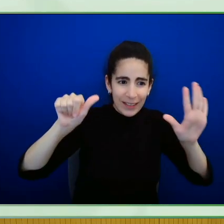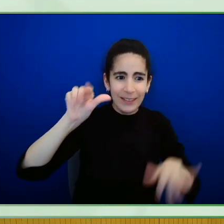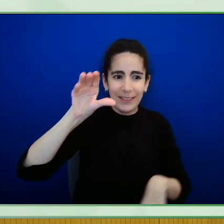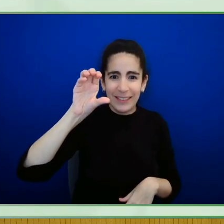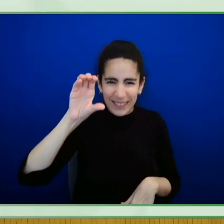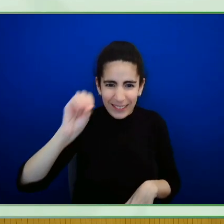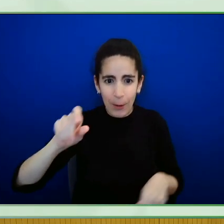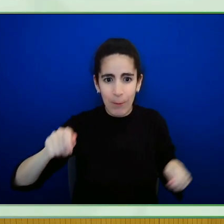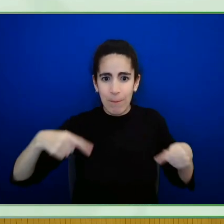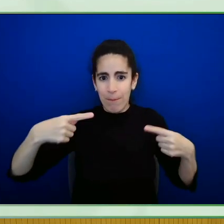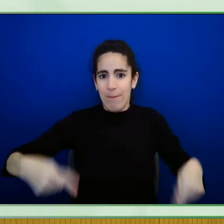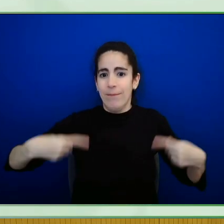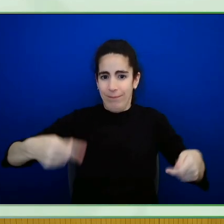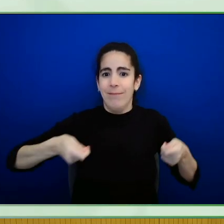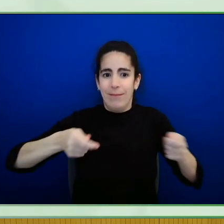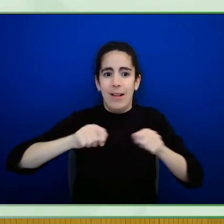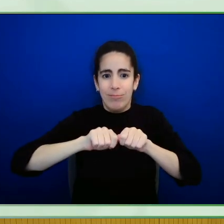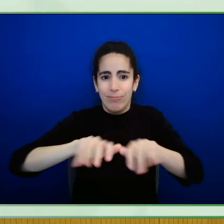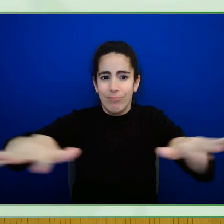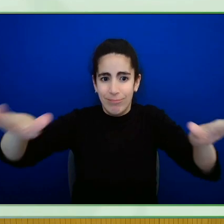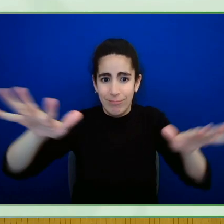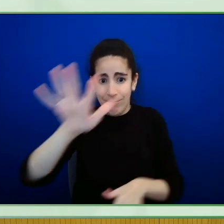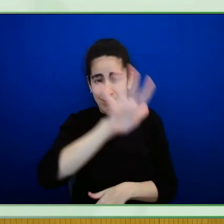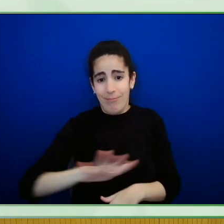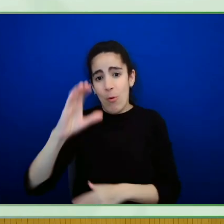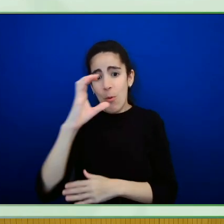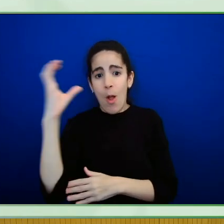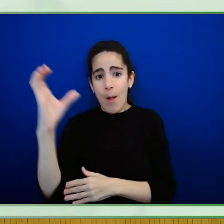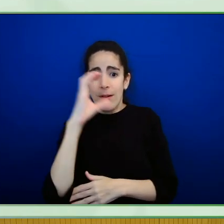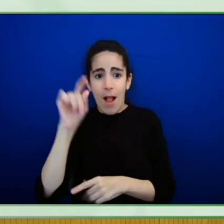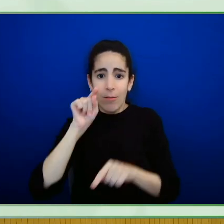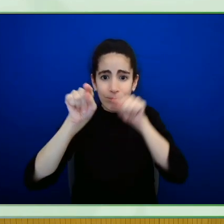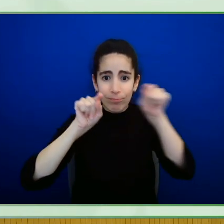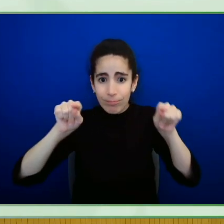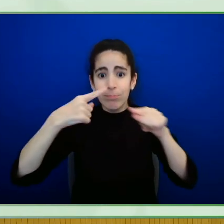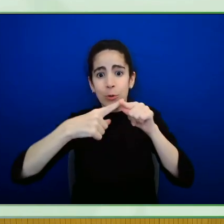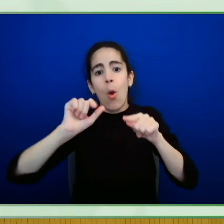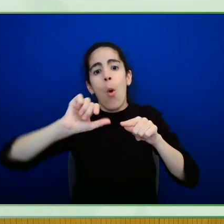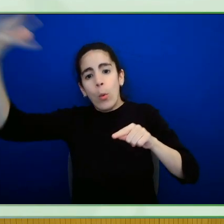Colombia, and we have been able to go 45 times around the world.